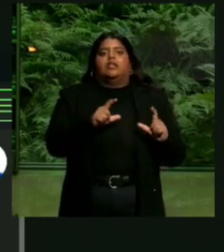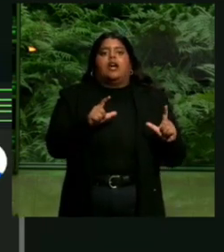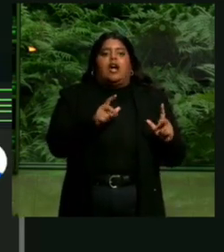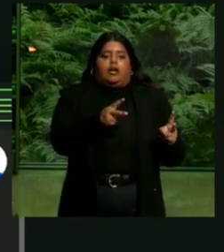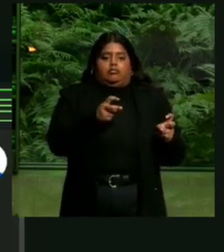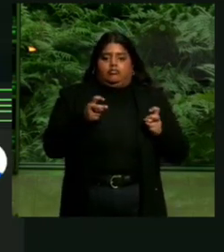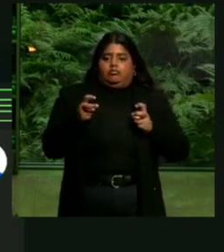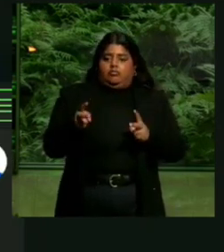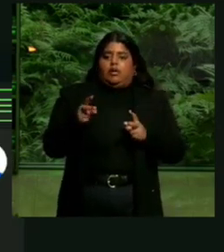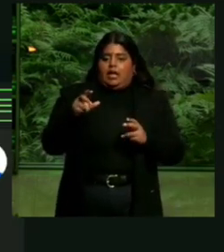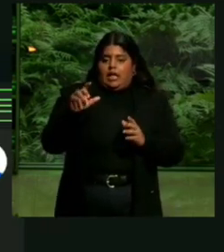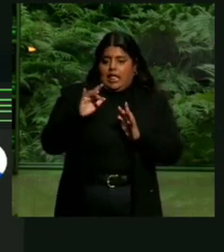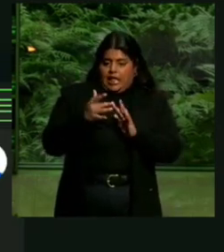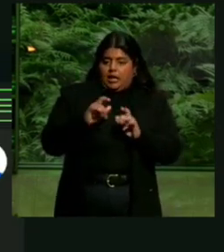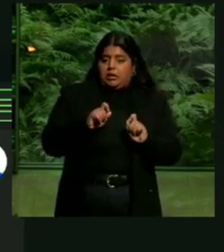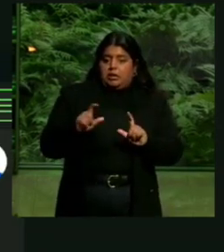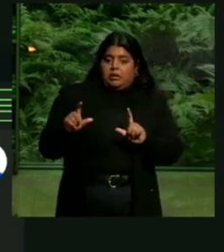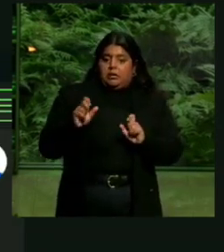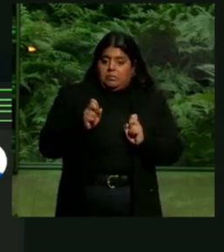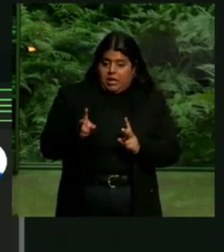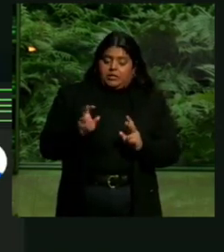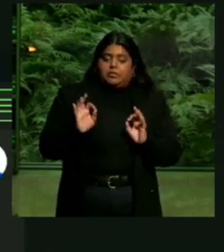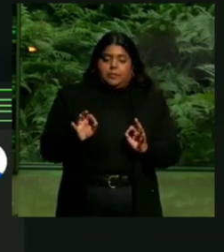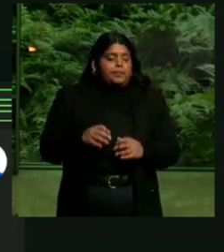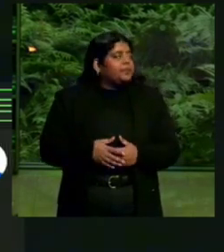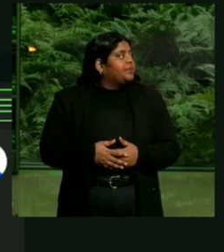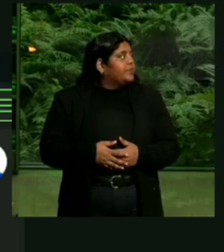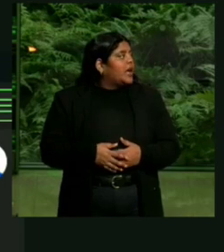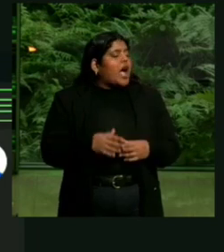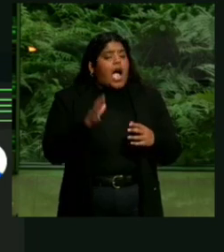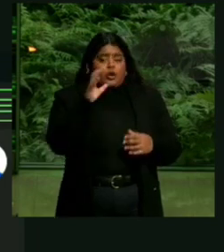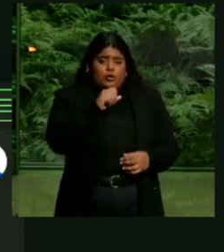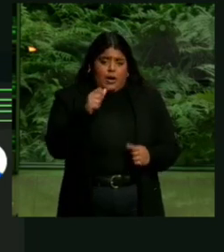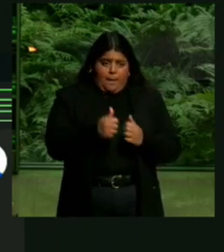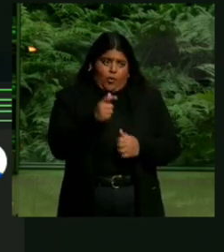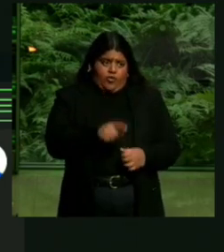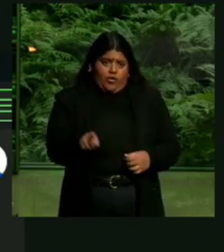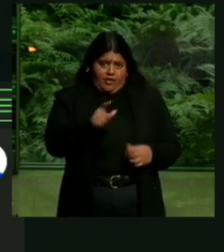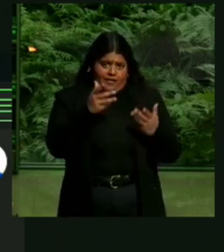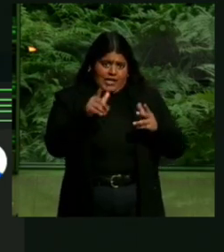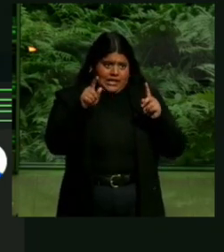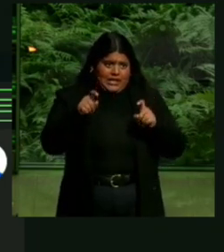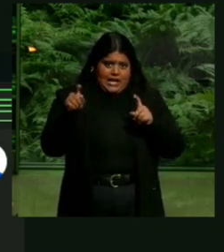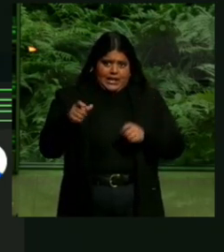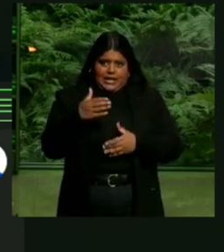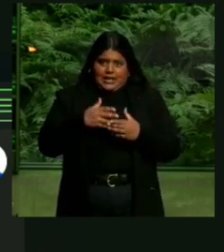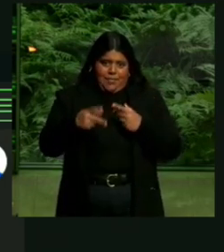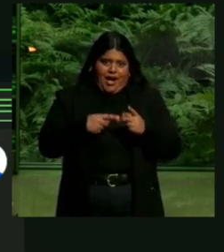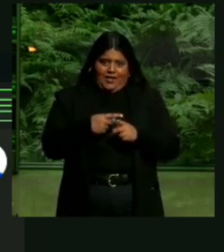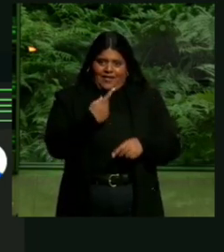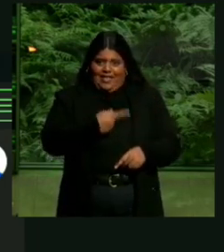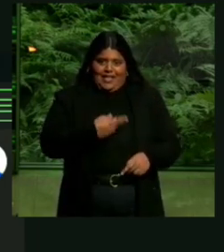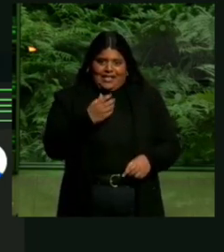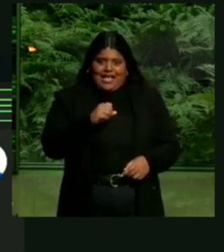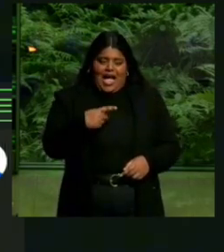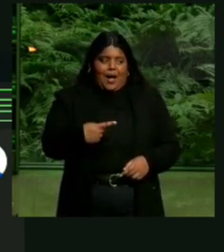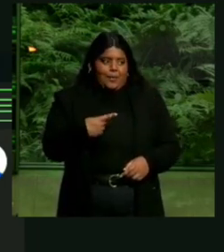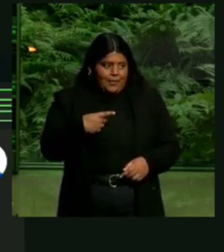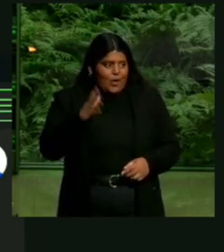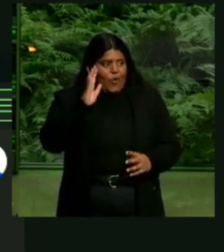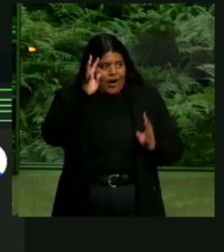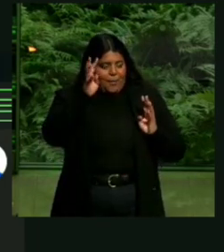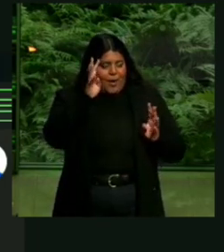that here, and hit go. Now, I assume most of you have tested some version of this out. Now you can see it's coming up